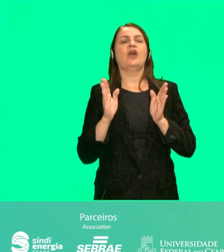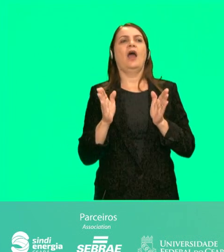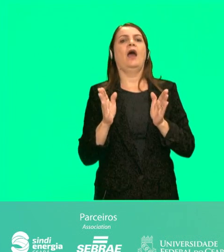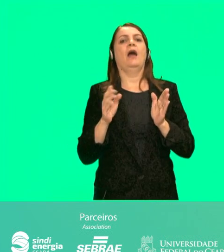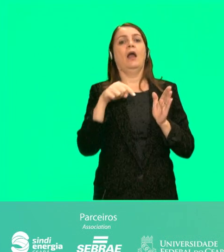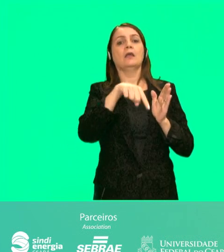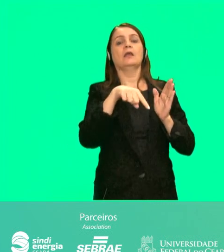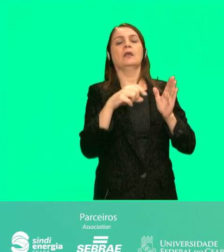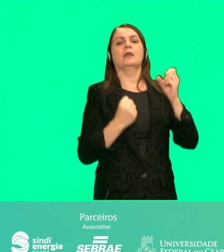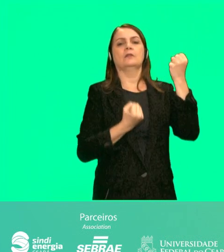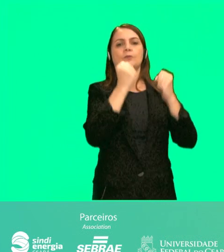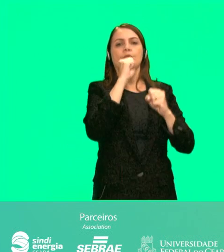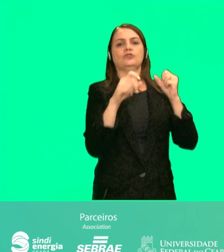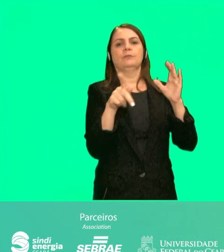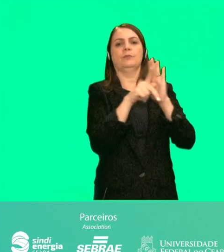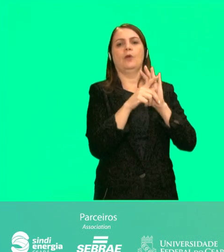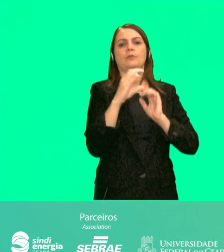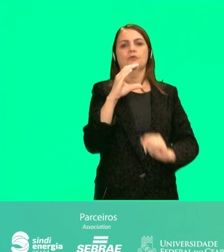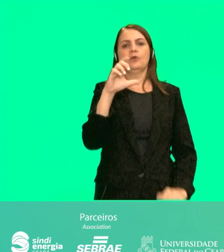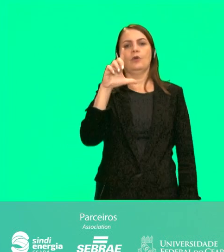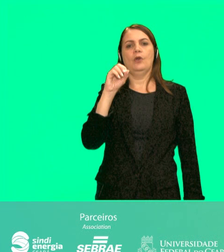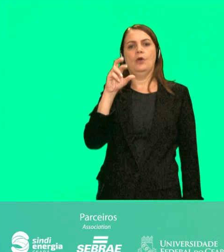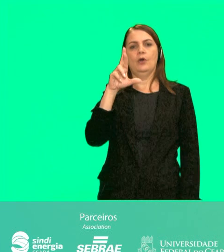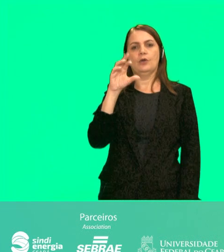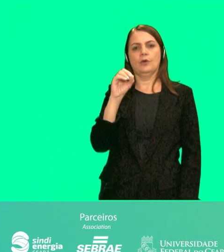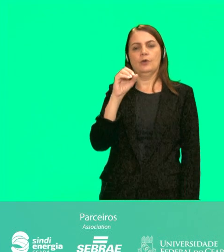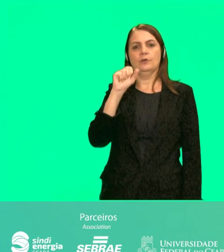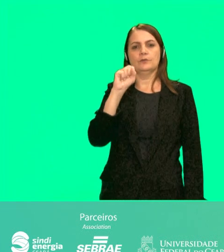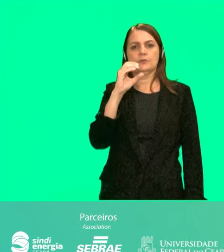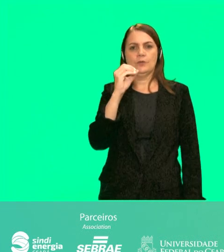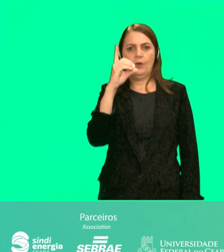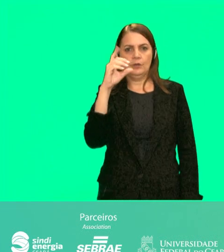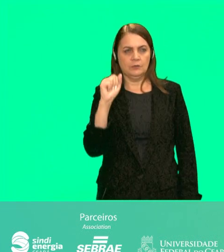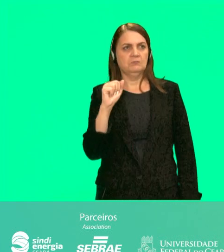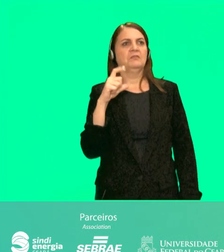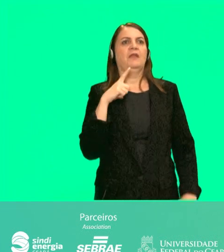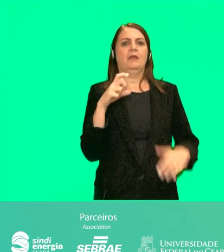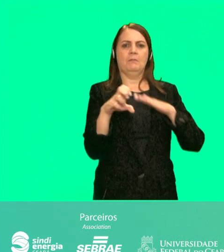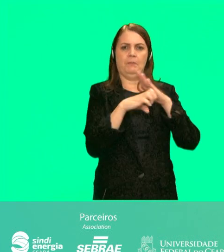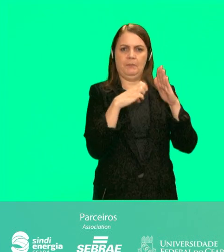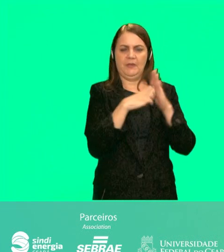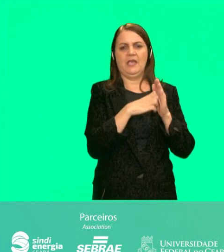we serve the chloro soda in Brazil. Carbochloro,